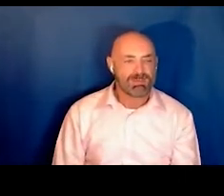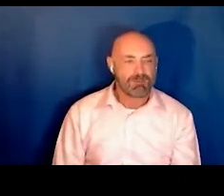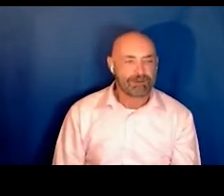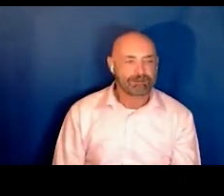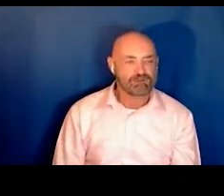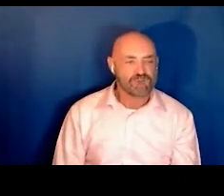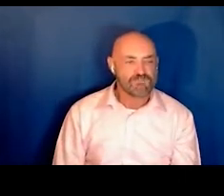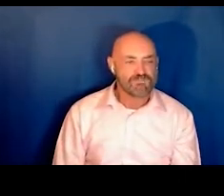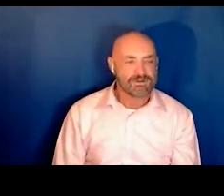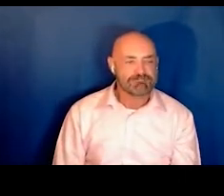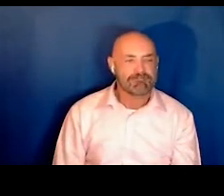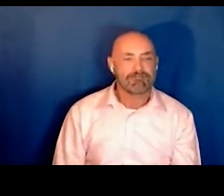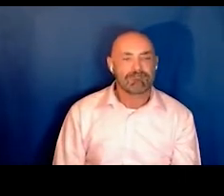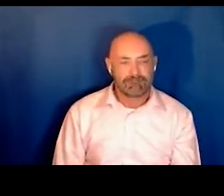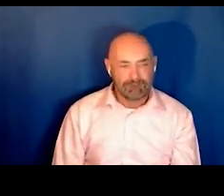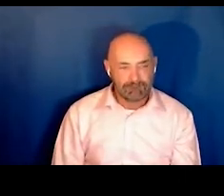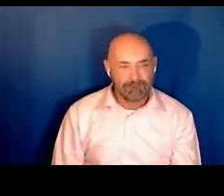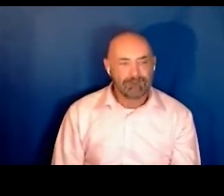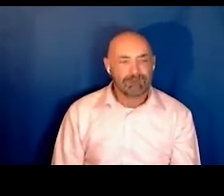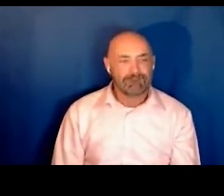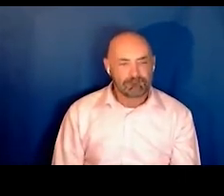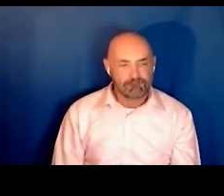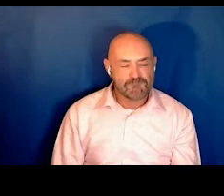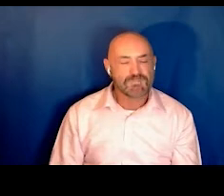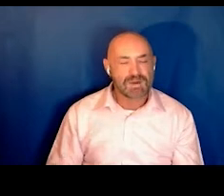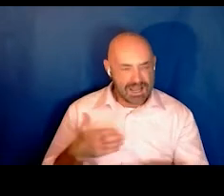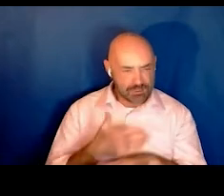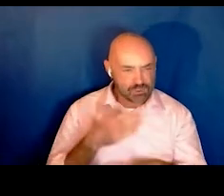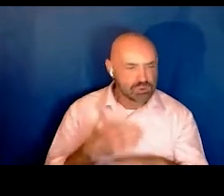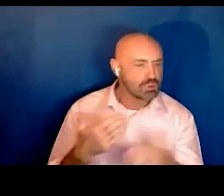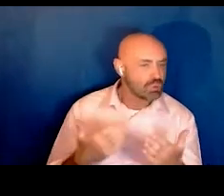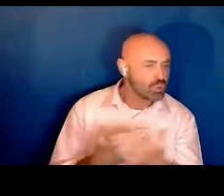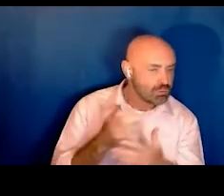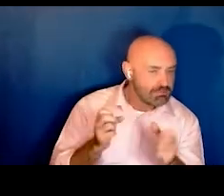In fixes and new methods of living, in action.